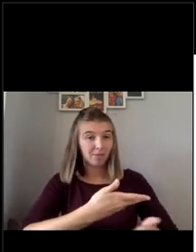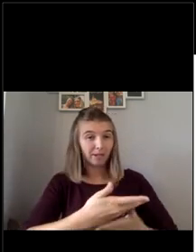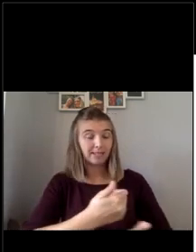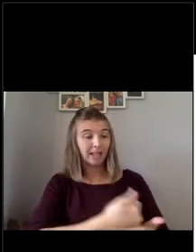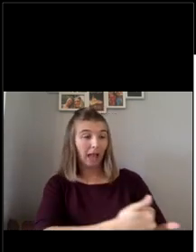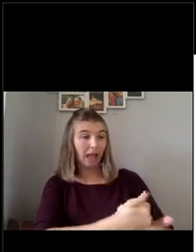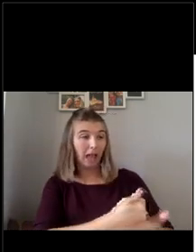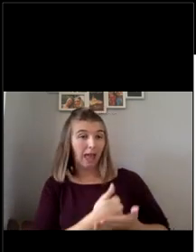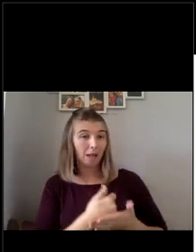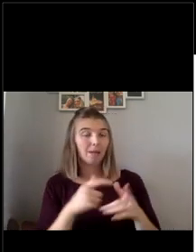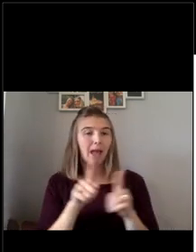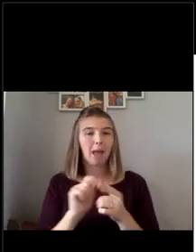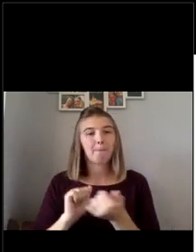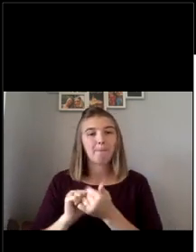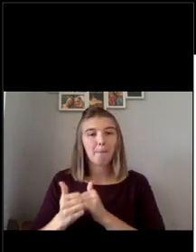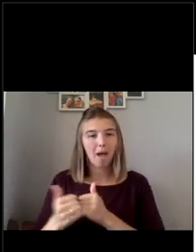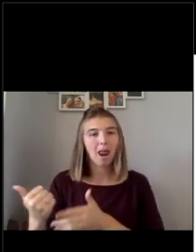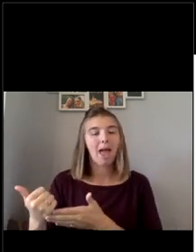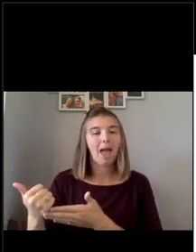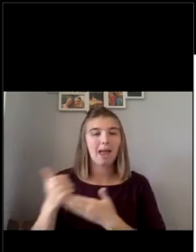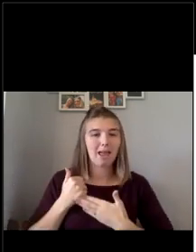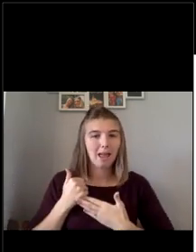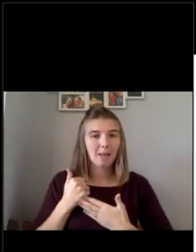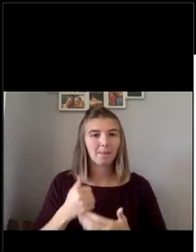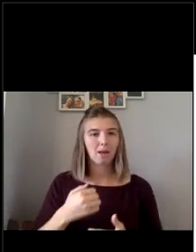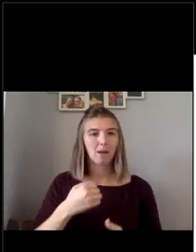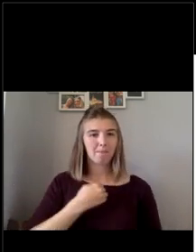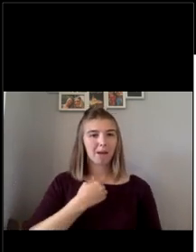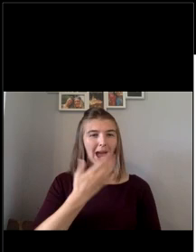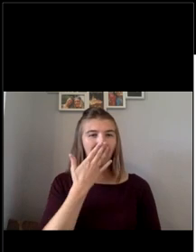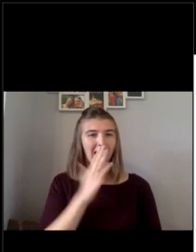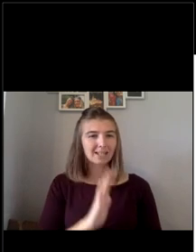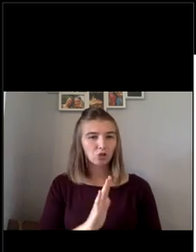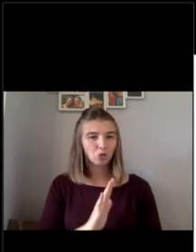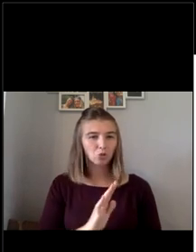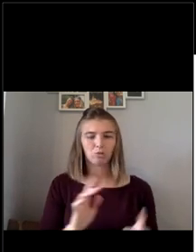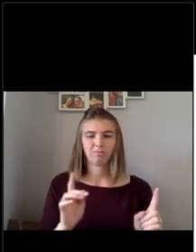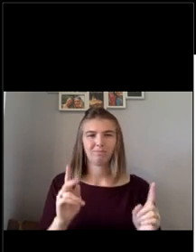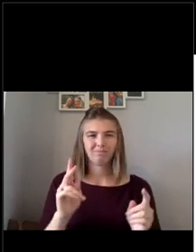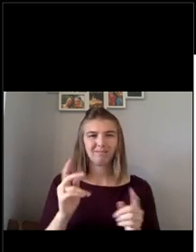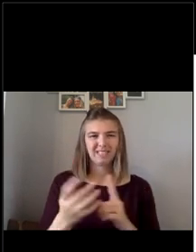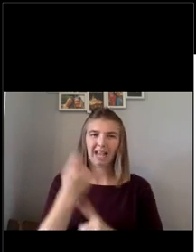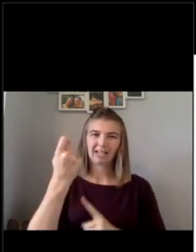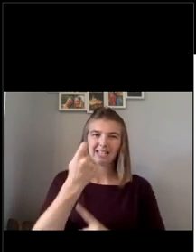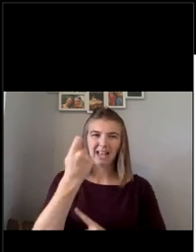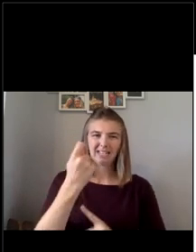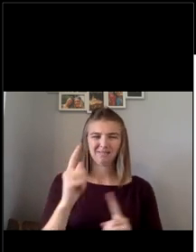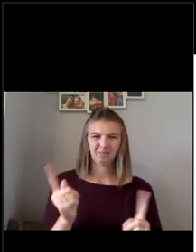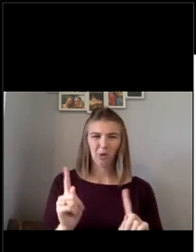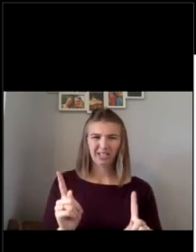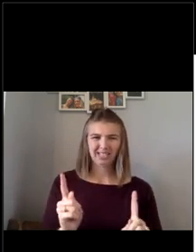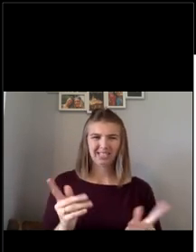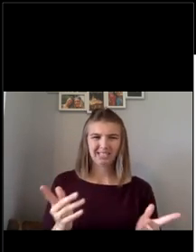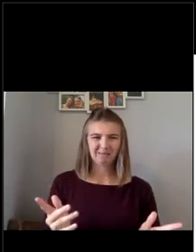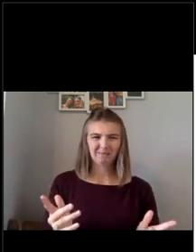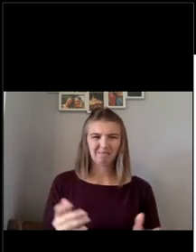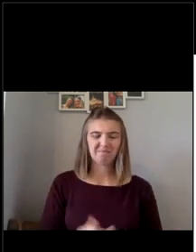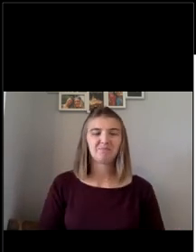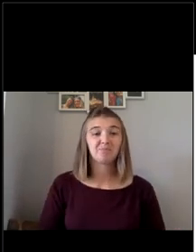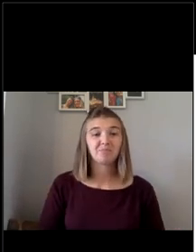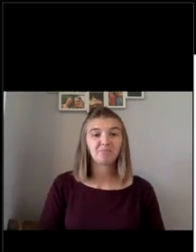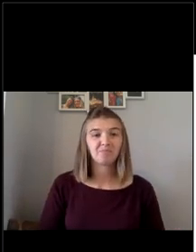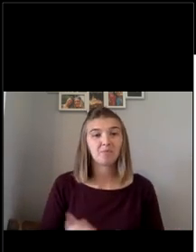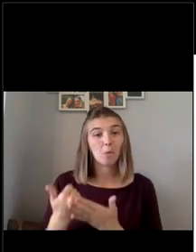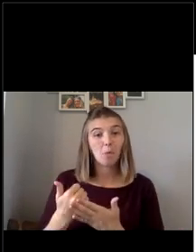my attitude towards what I define as success. And thanks to them, rather than trying to be better than